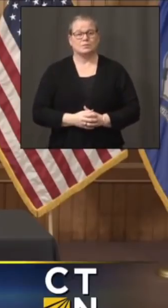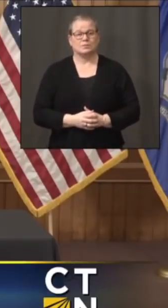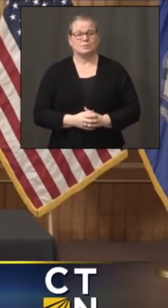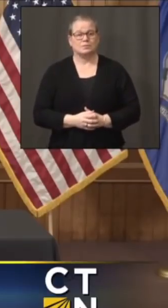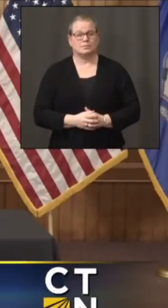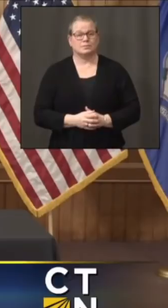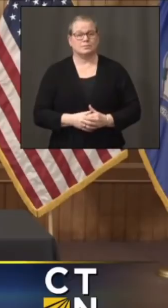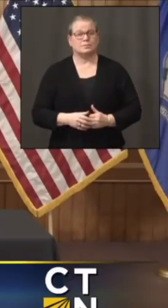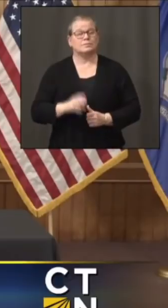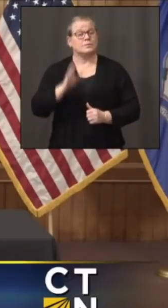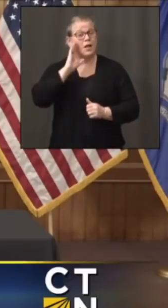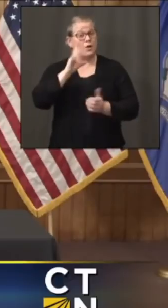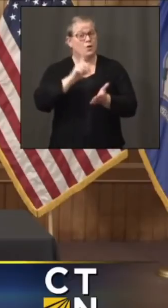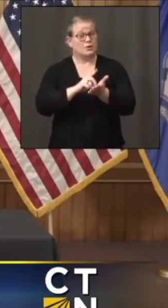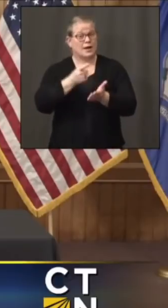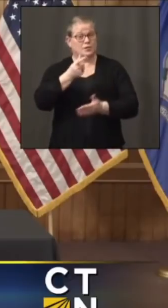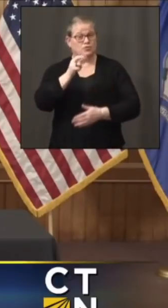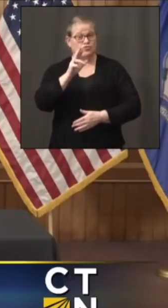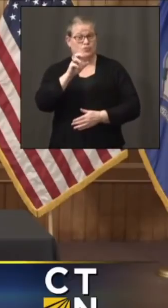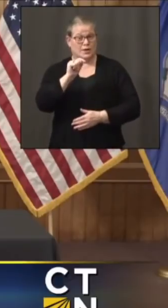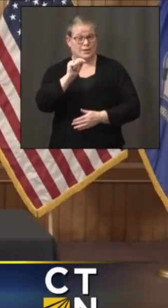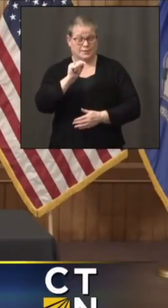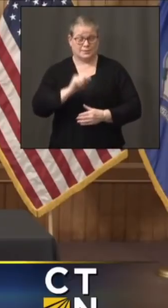Hi, Dr. Grant.